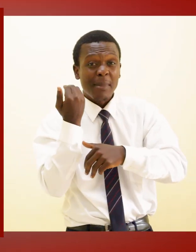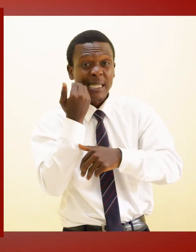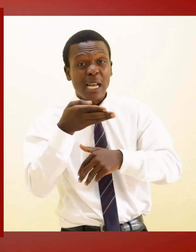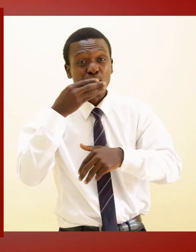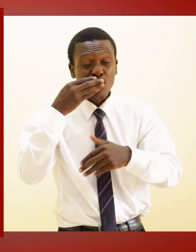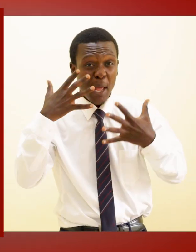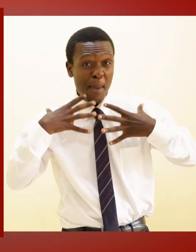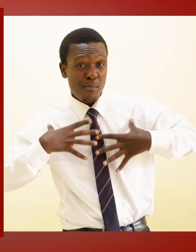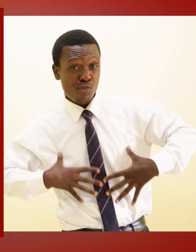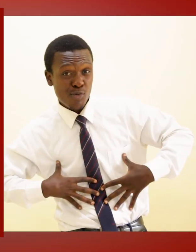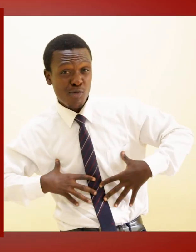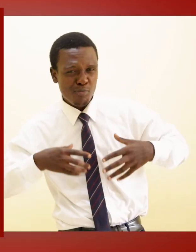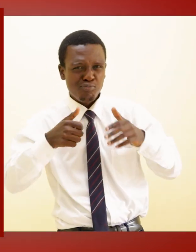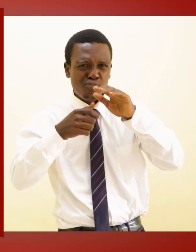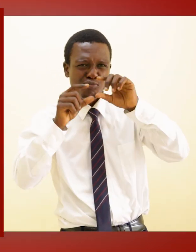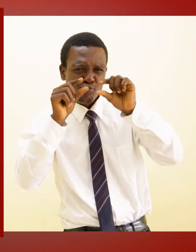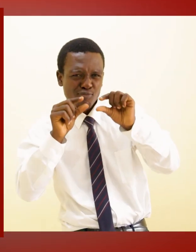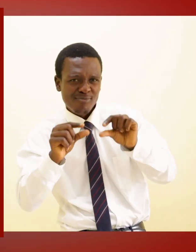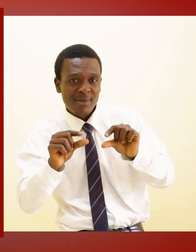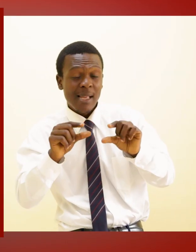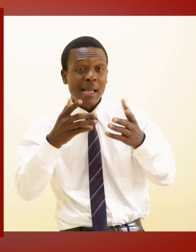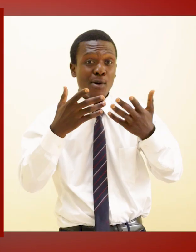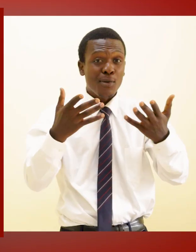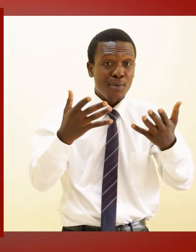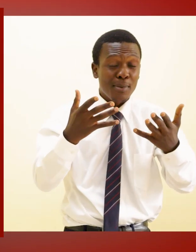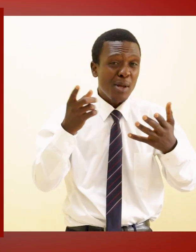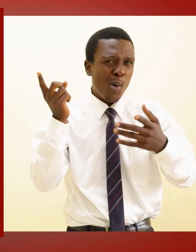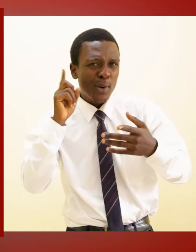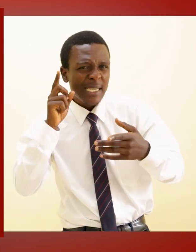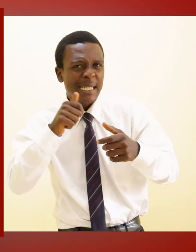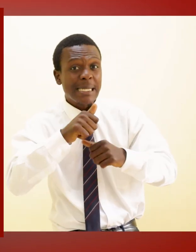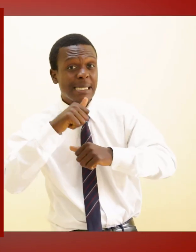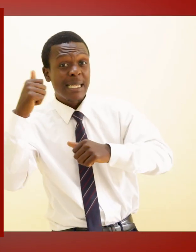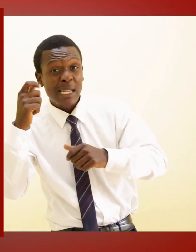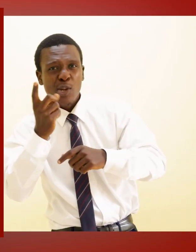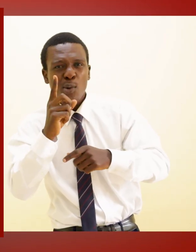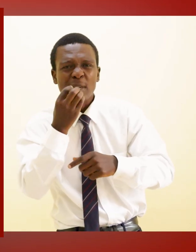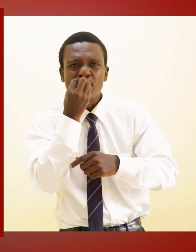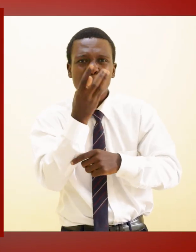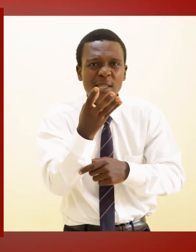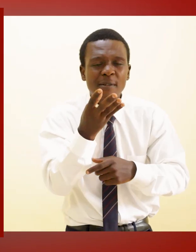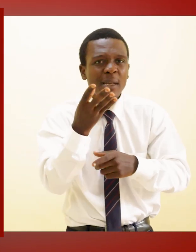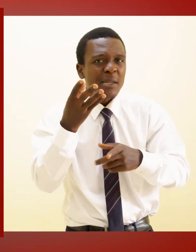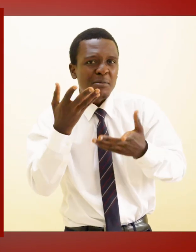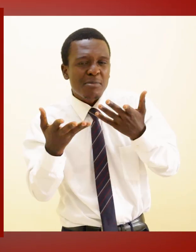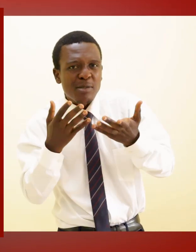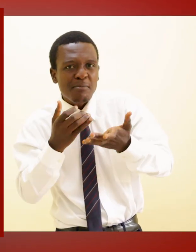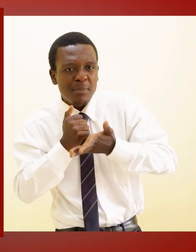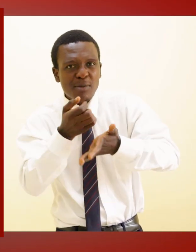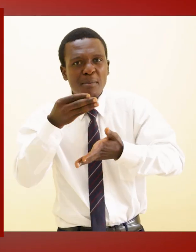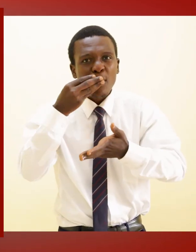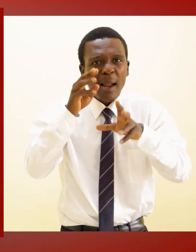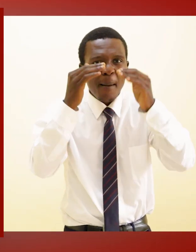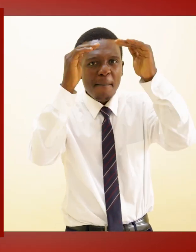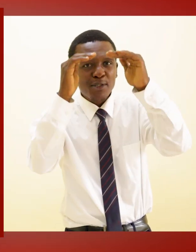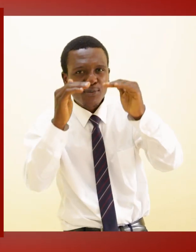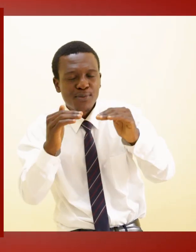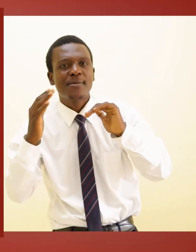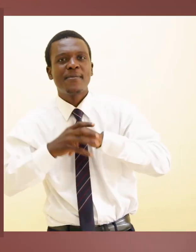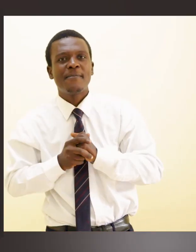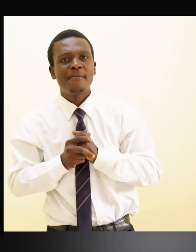or immunosuppression, recurrent otitis externa not responsive to conservative treatment measures,